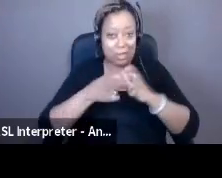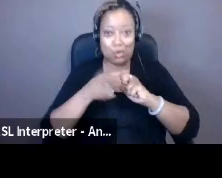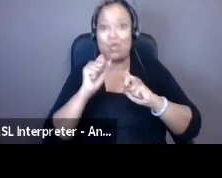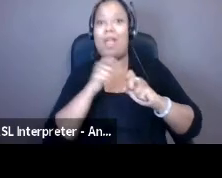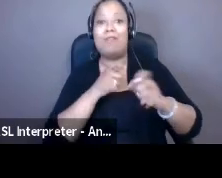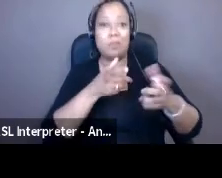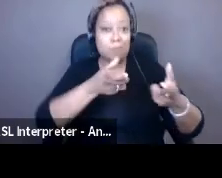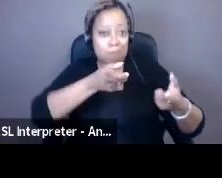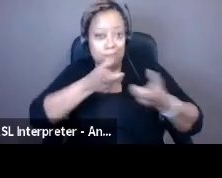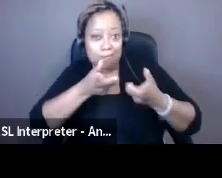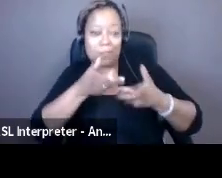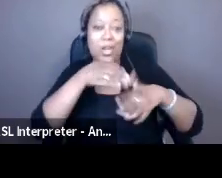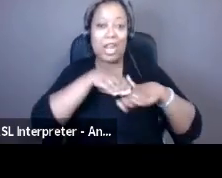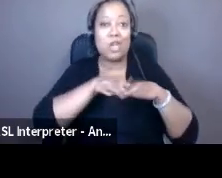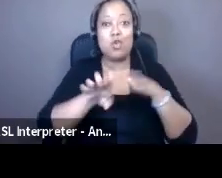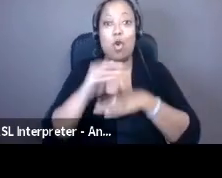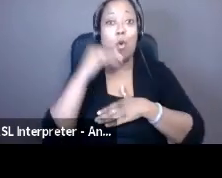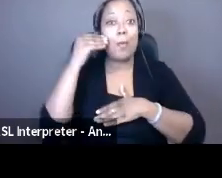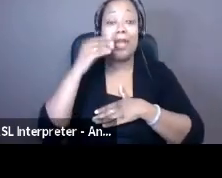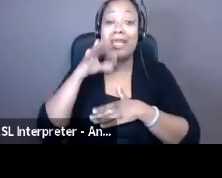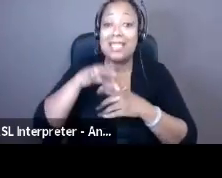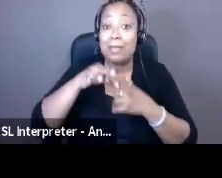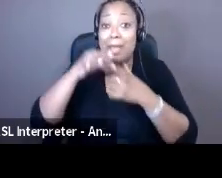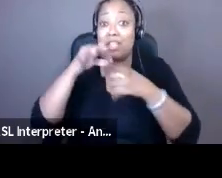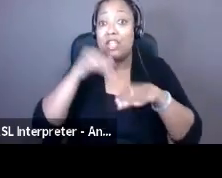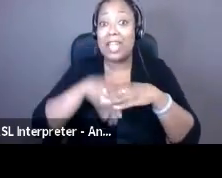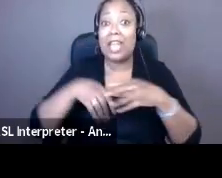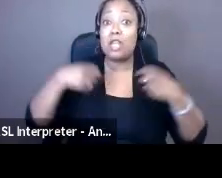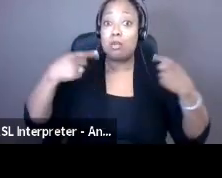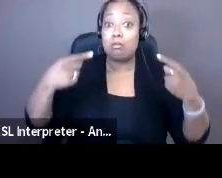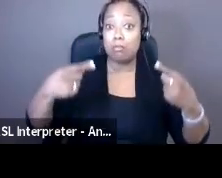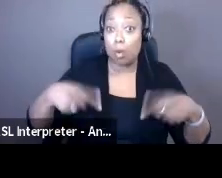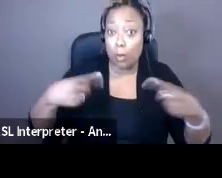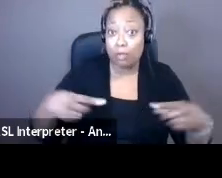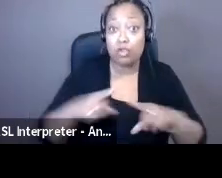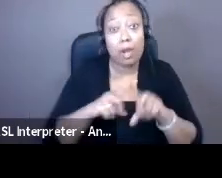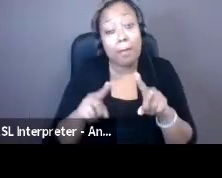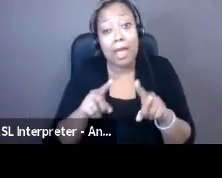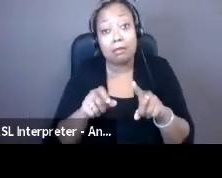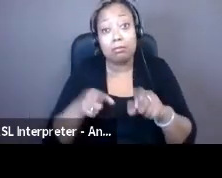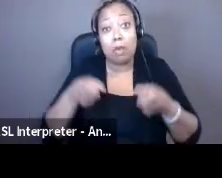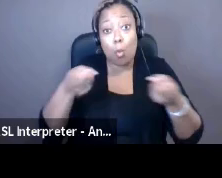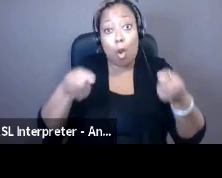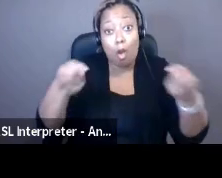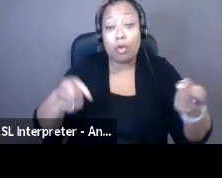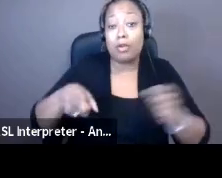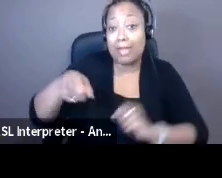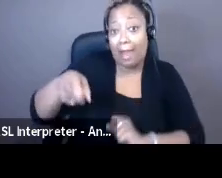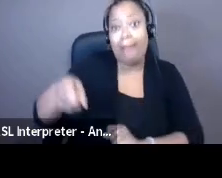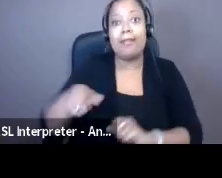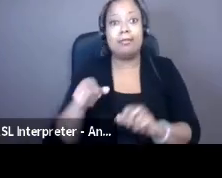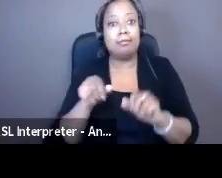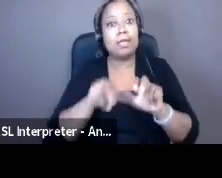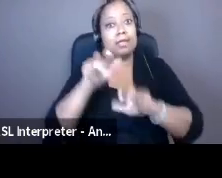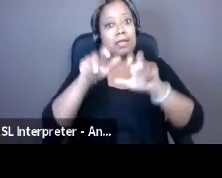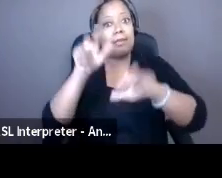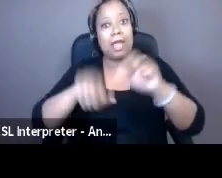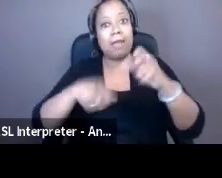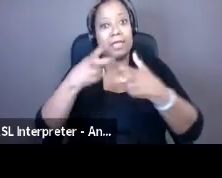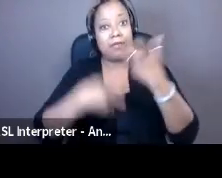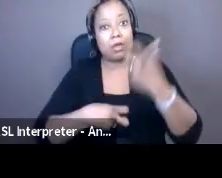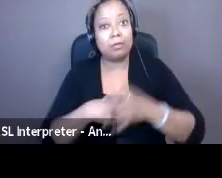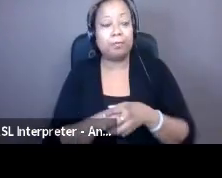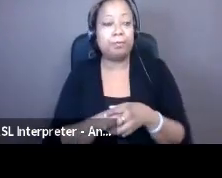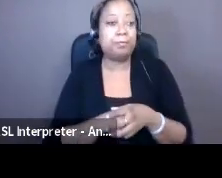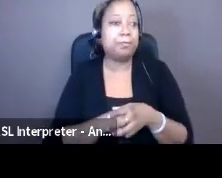especially if you're in a wheelchair, but even if you're using a walker or a cane, steps become more difficult. So one of the first things you want to do is